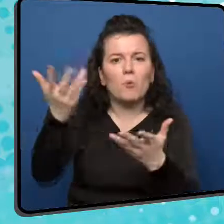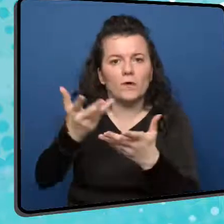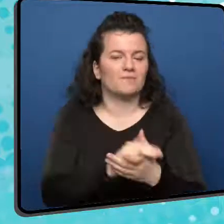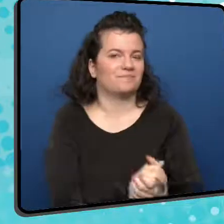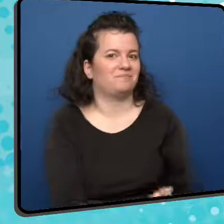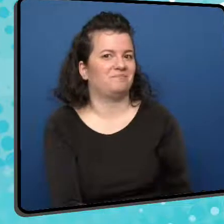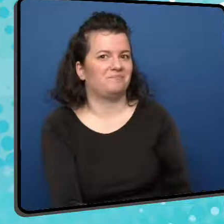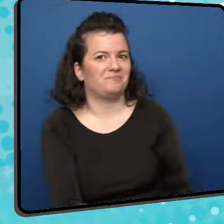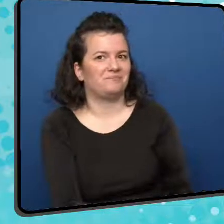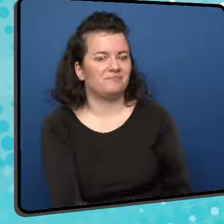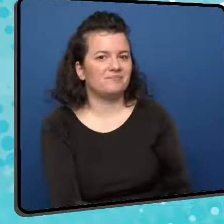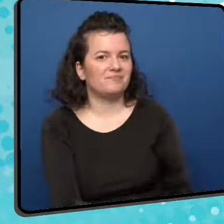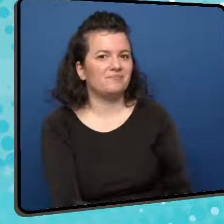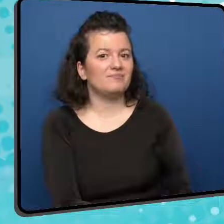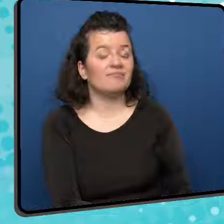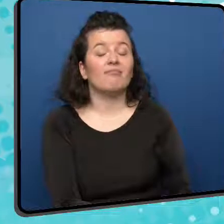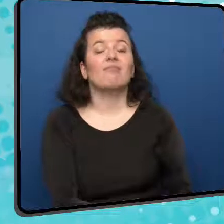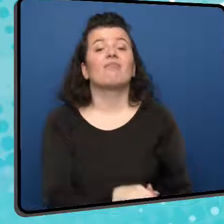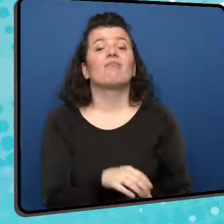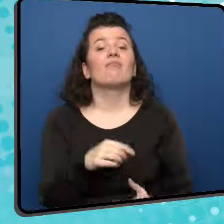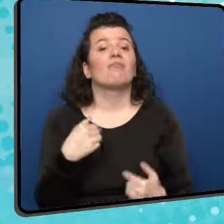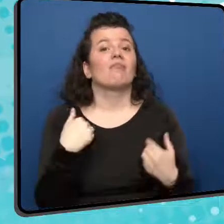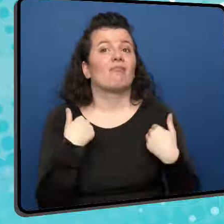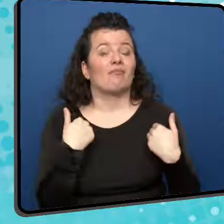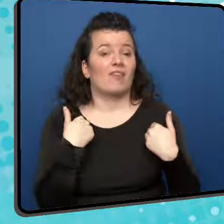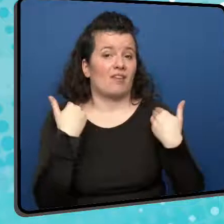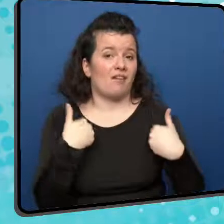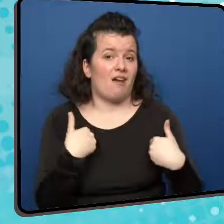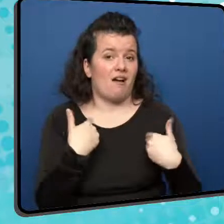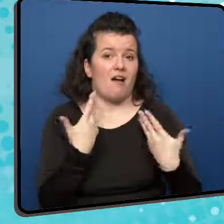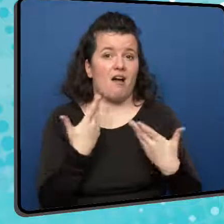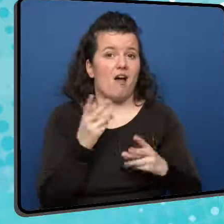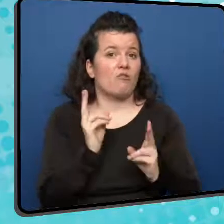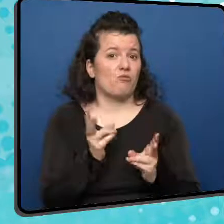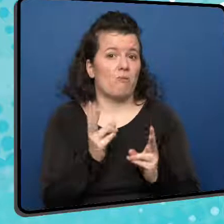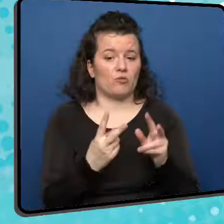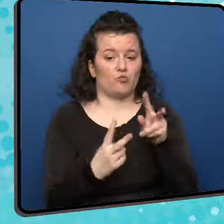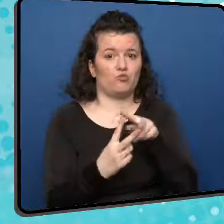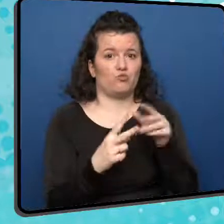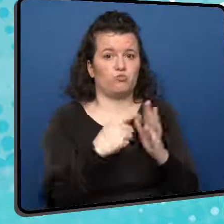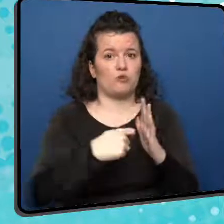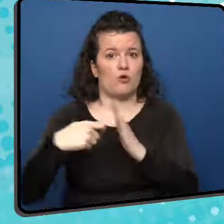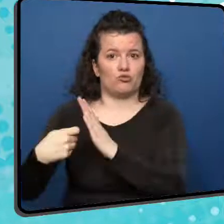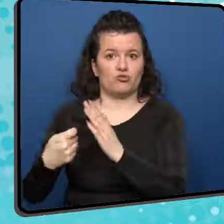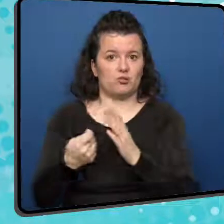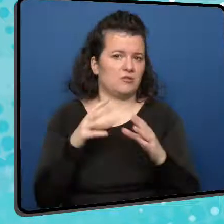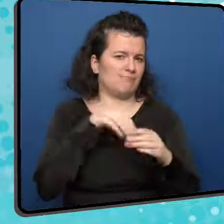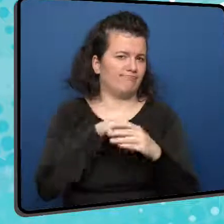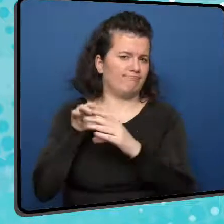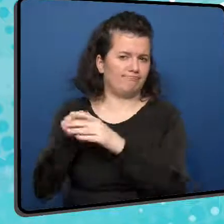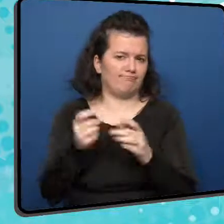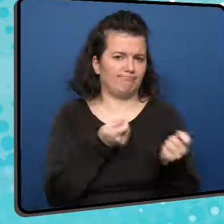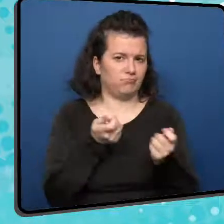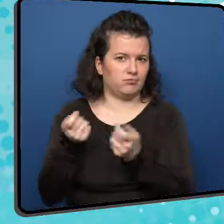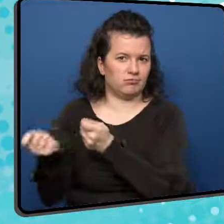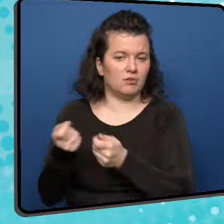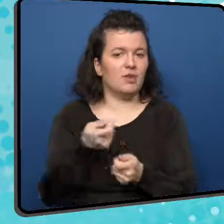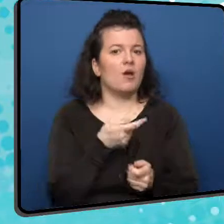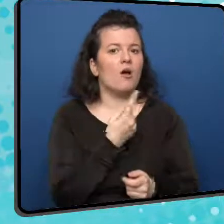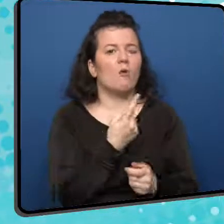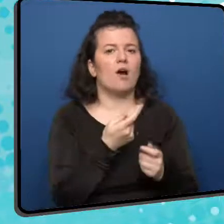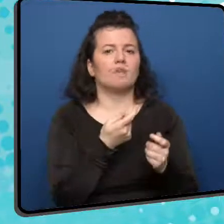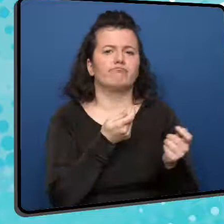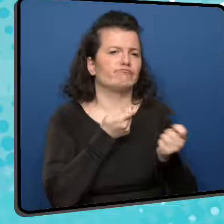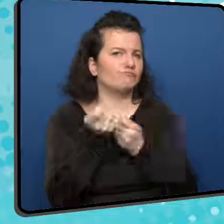Yeah, so I normally look after two of the projects. One of the projects, which is Cognitive Rocket. So it